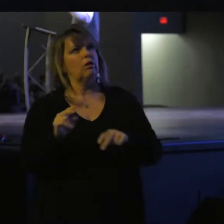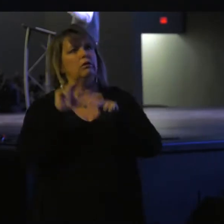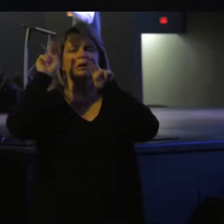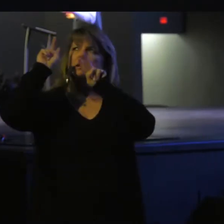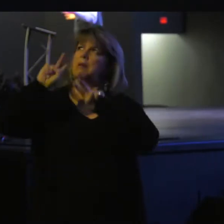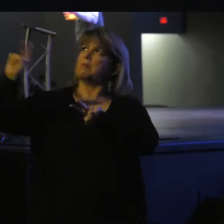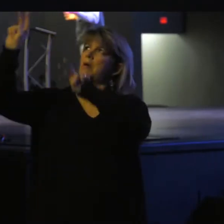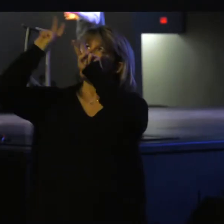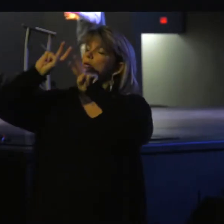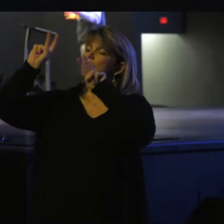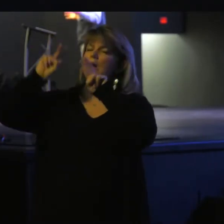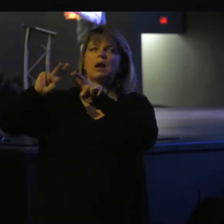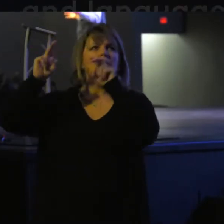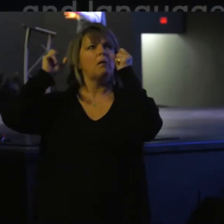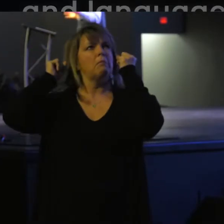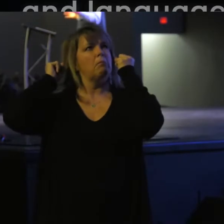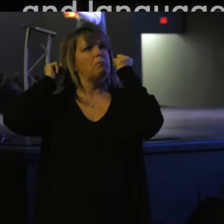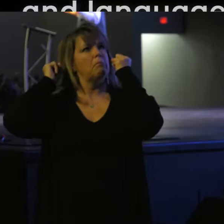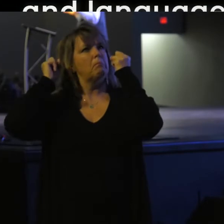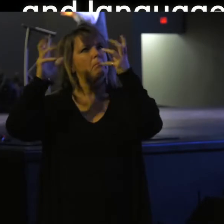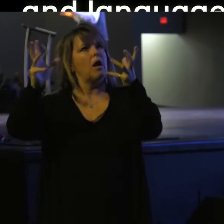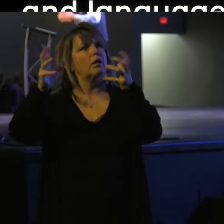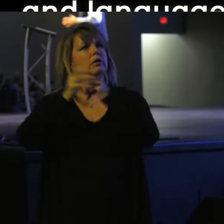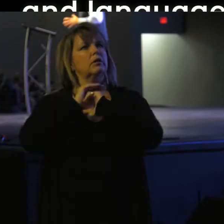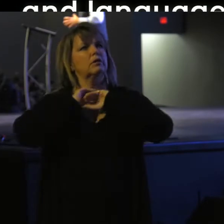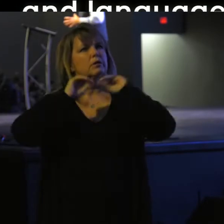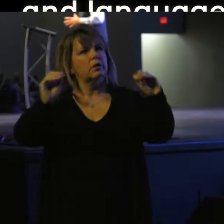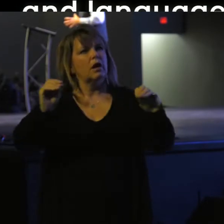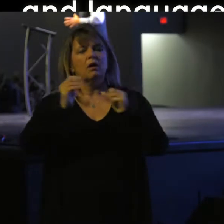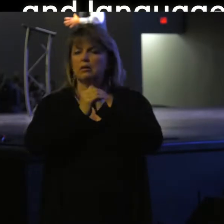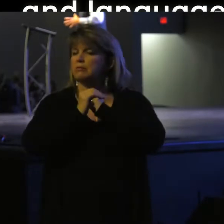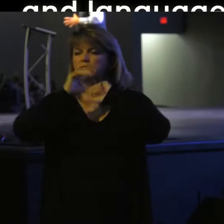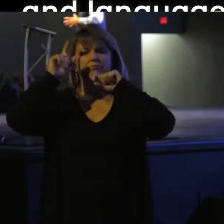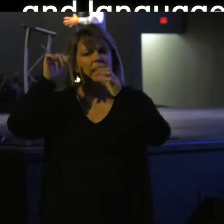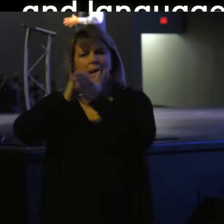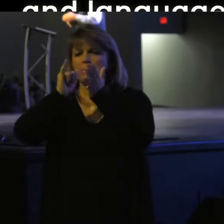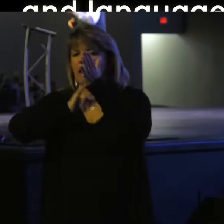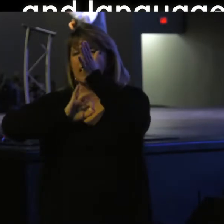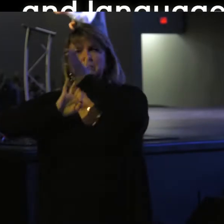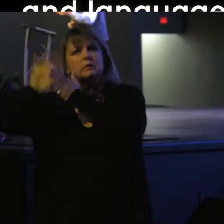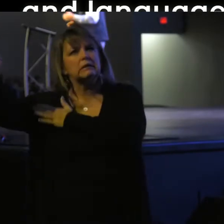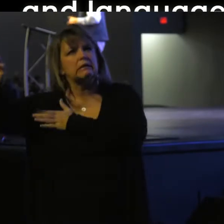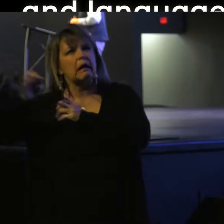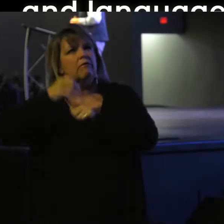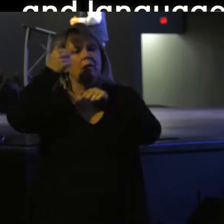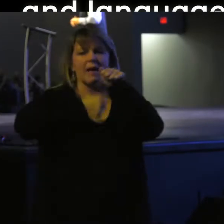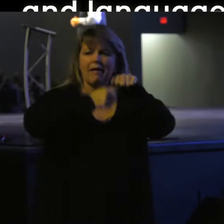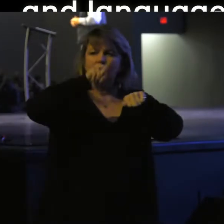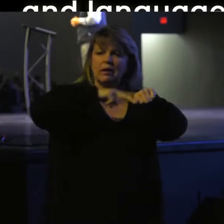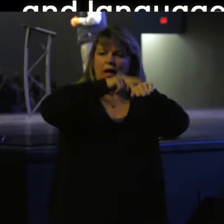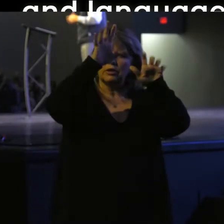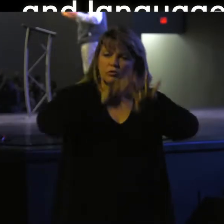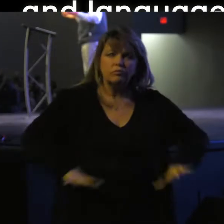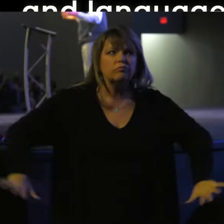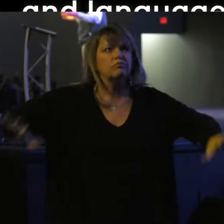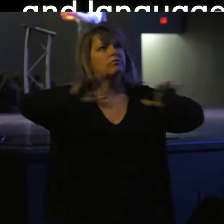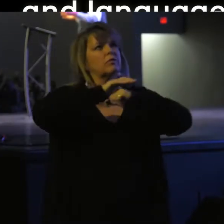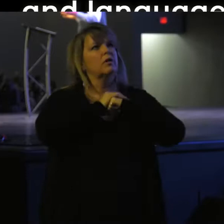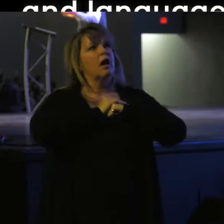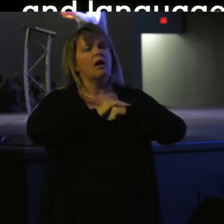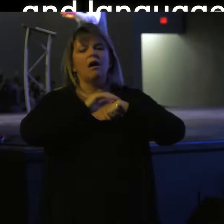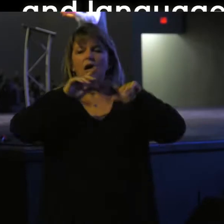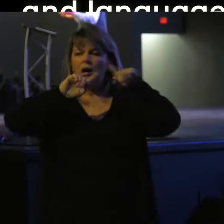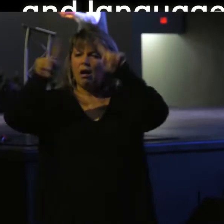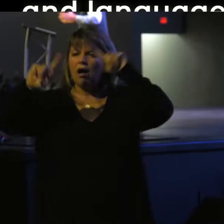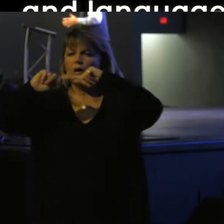behold, a great multitude that no one could number, from every nation, from all